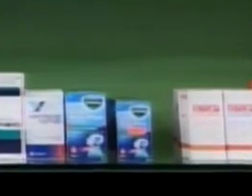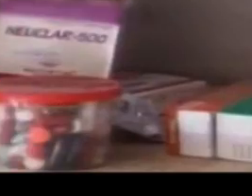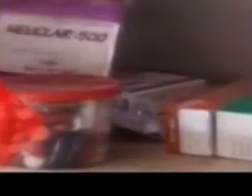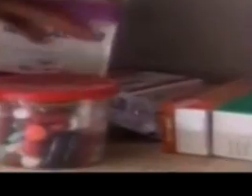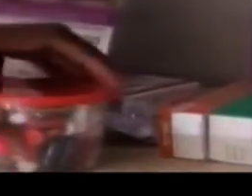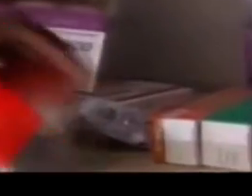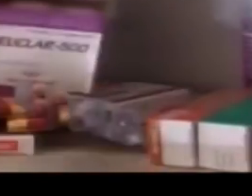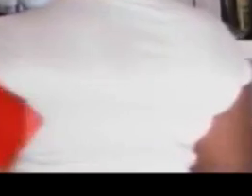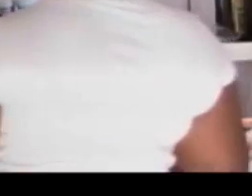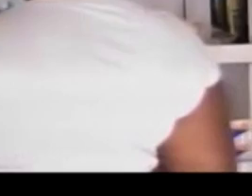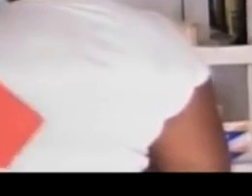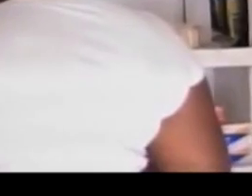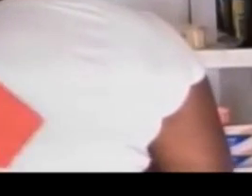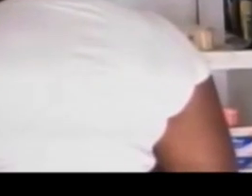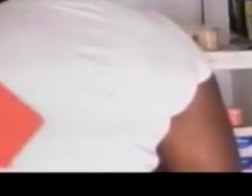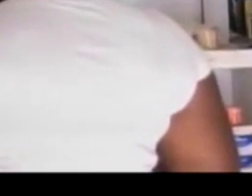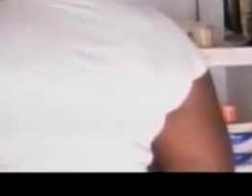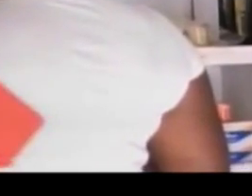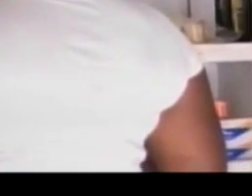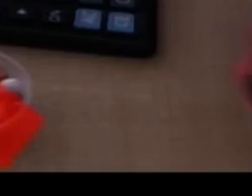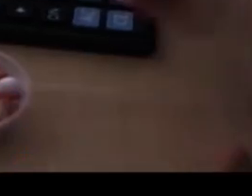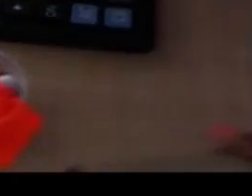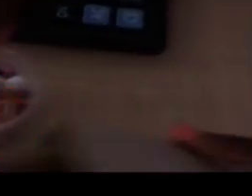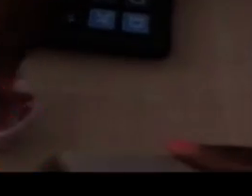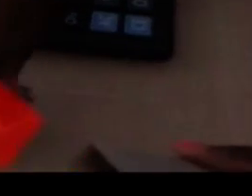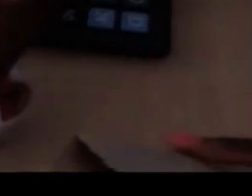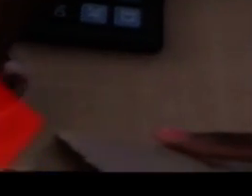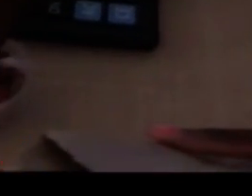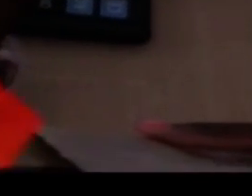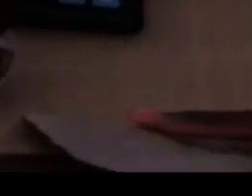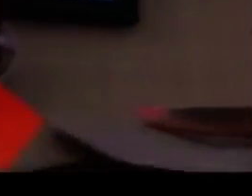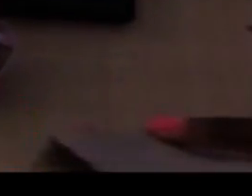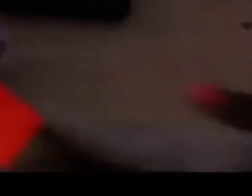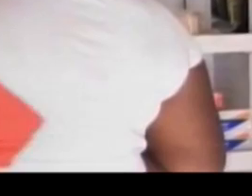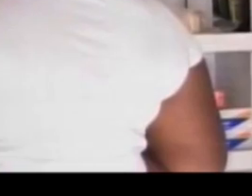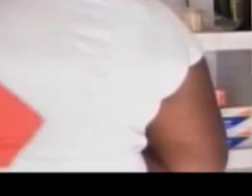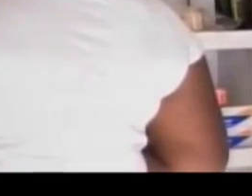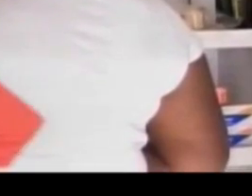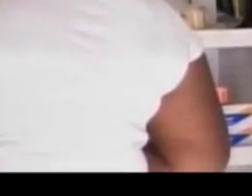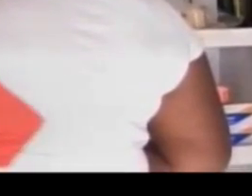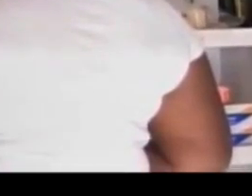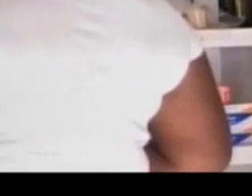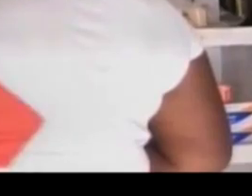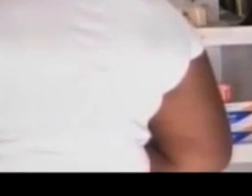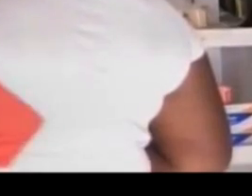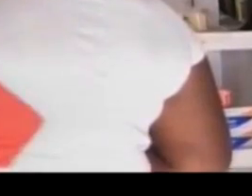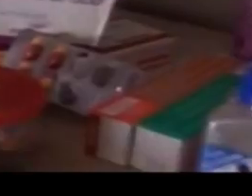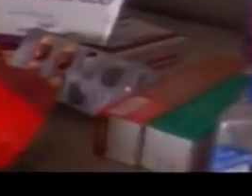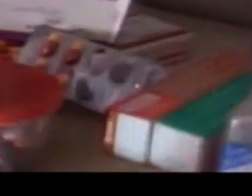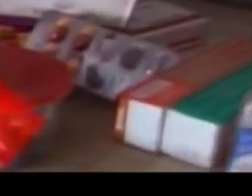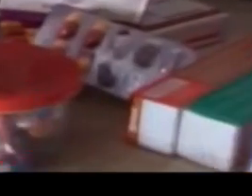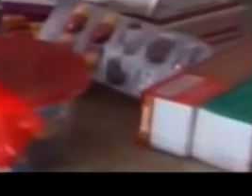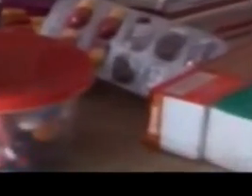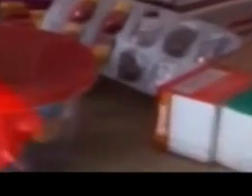procured from licensed outlets where the personnel dispensing medication may be unqualified, where dispensed dosage may be incorrect for the patient, where